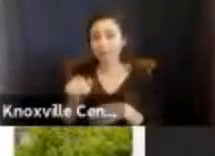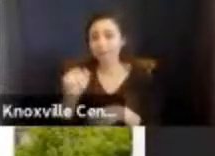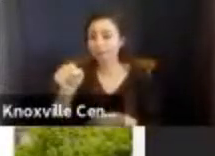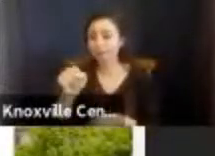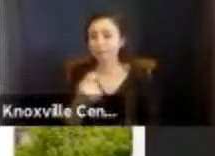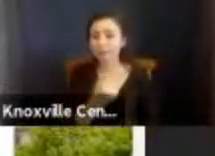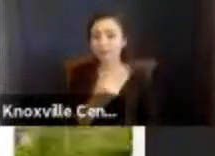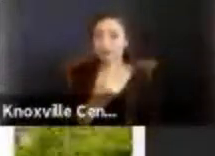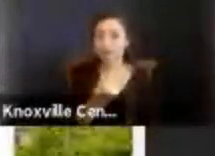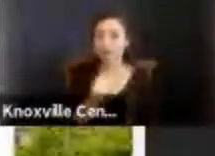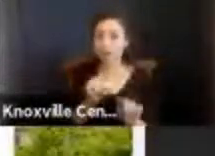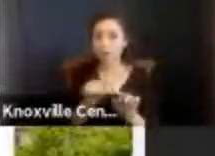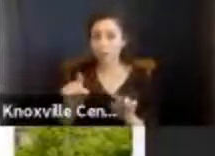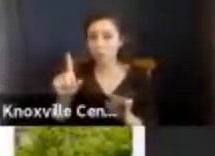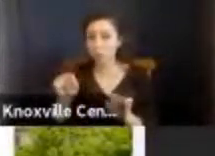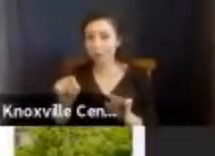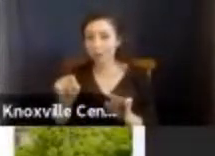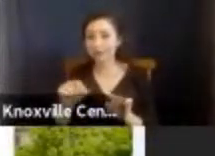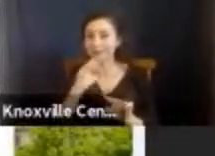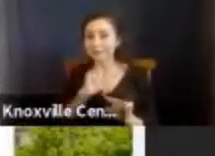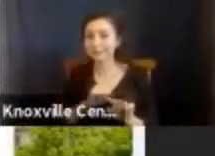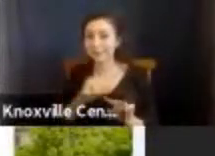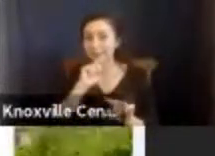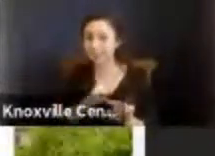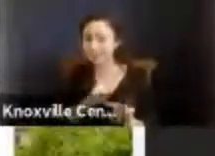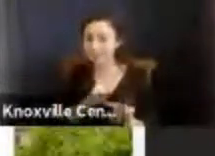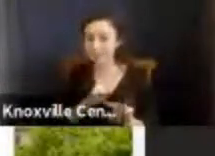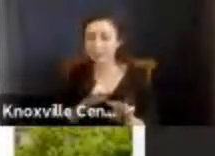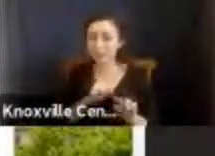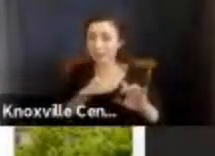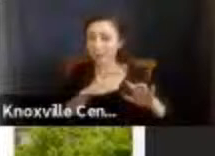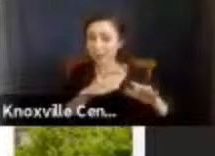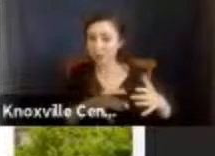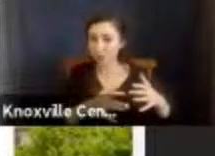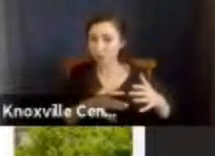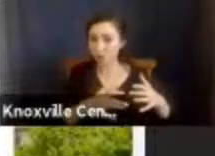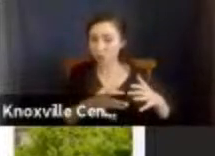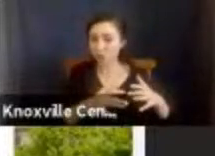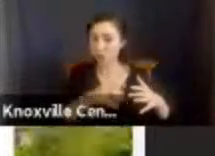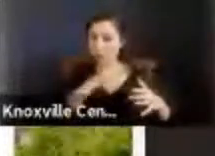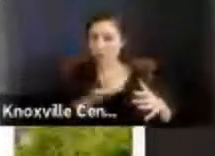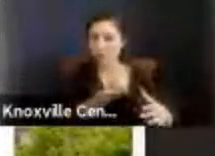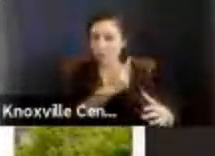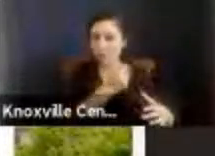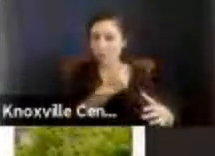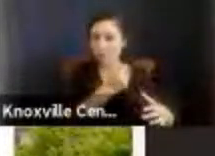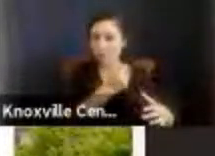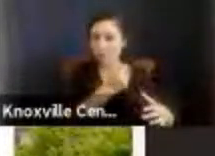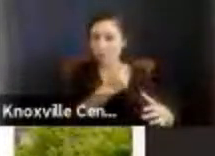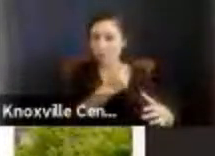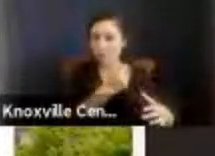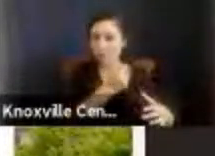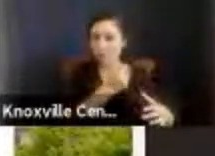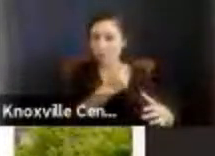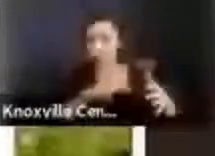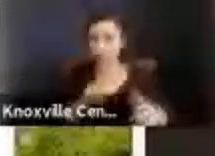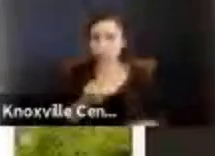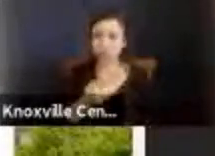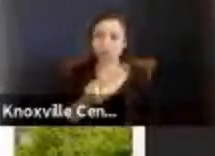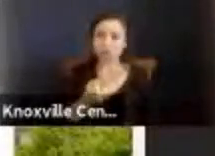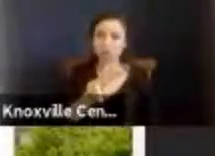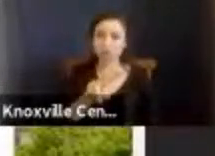to 20-year-old age groups have had a 279% growth